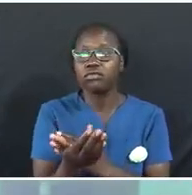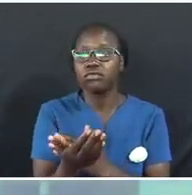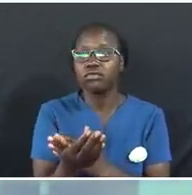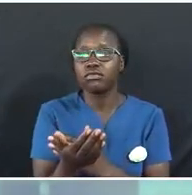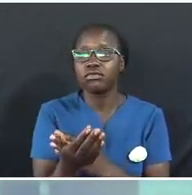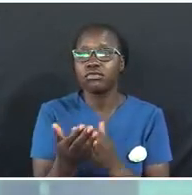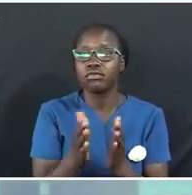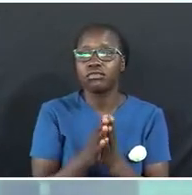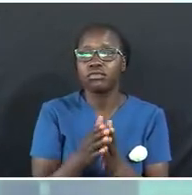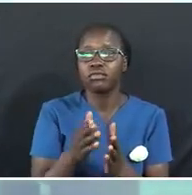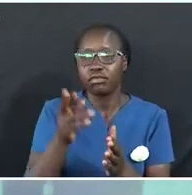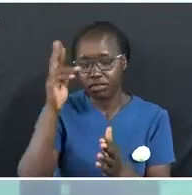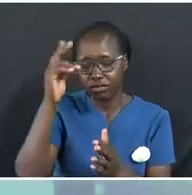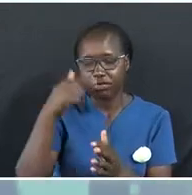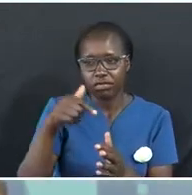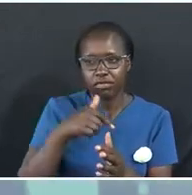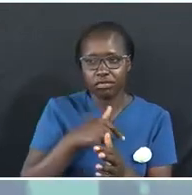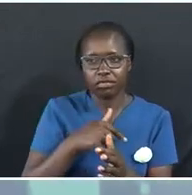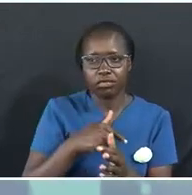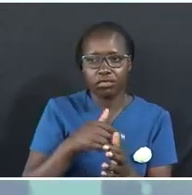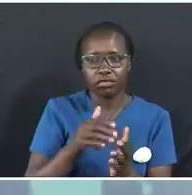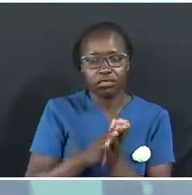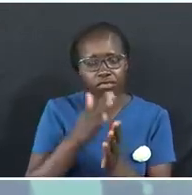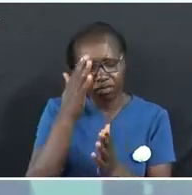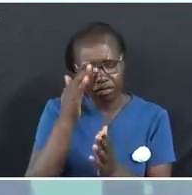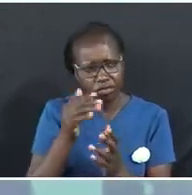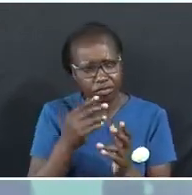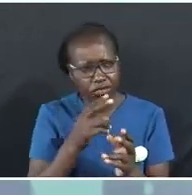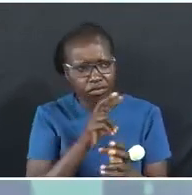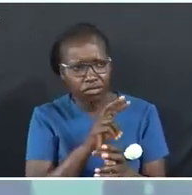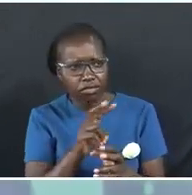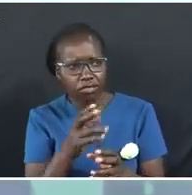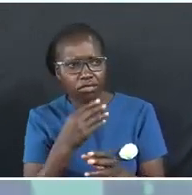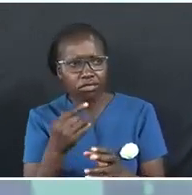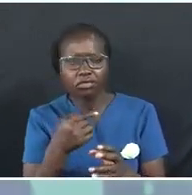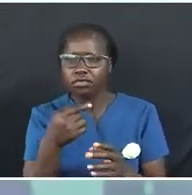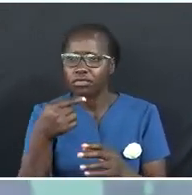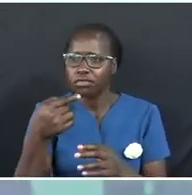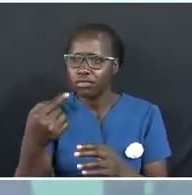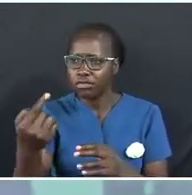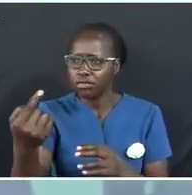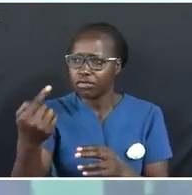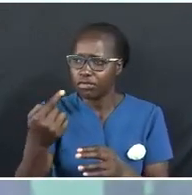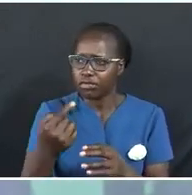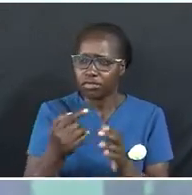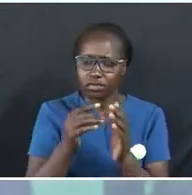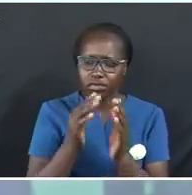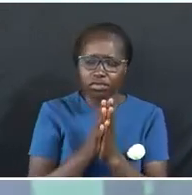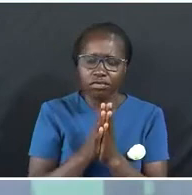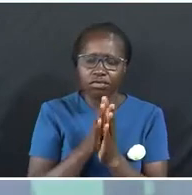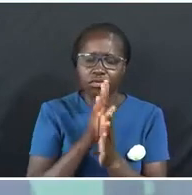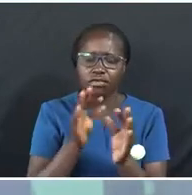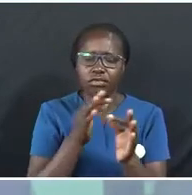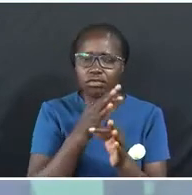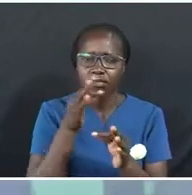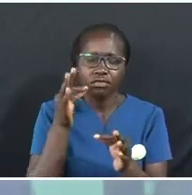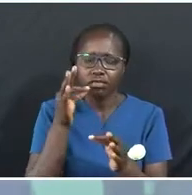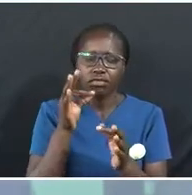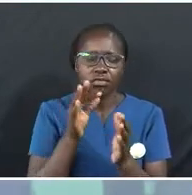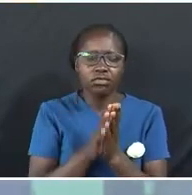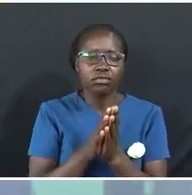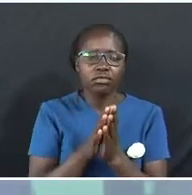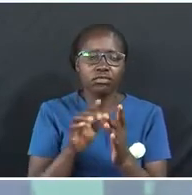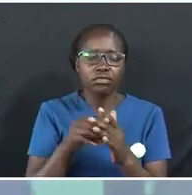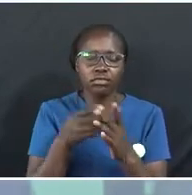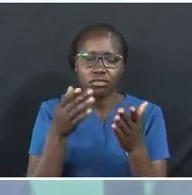reminded me, going back to the village, I could see many walking out very early in the morning. They are going to breakfast, take breakfast, and breakfast in other